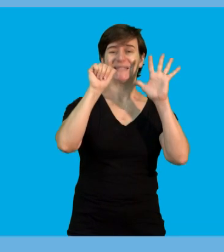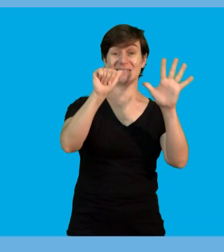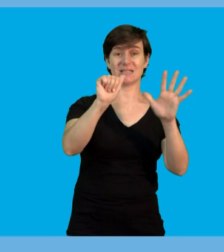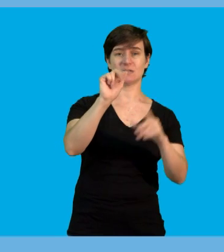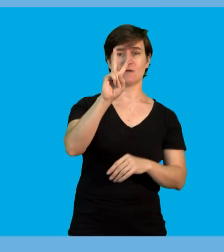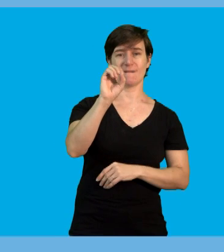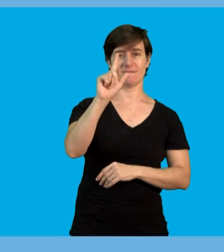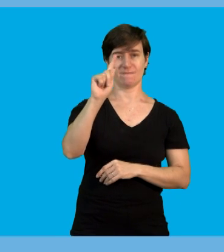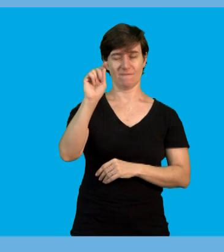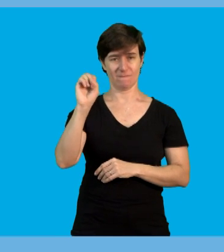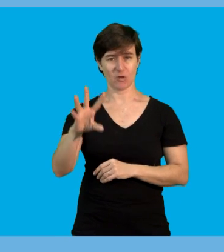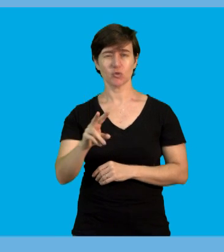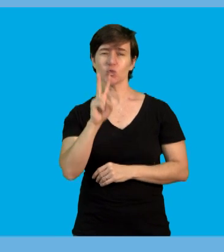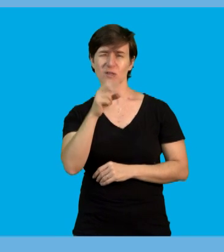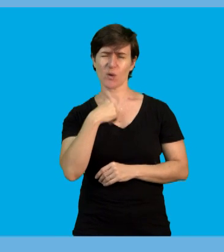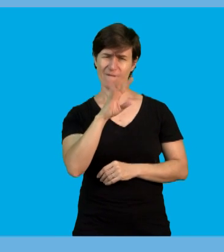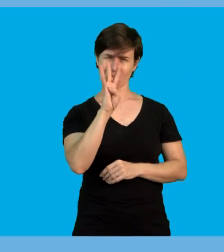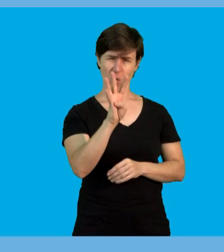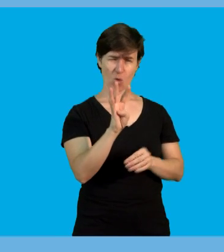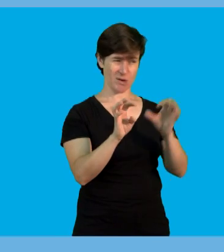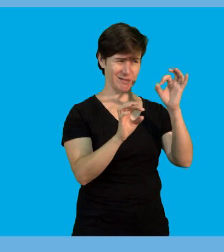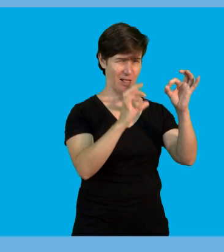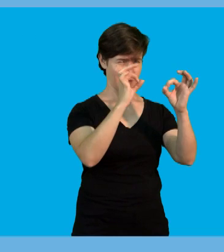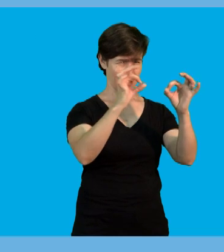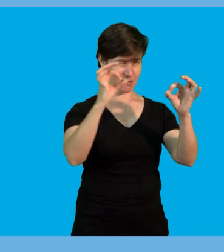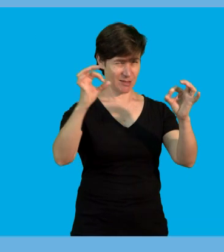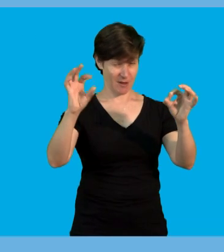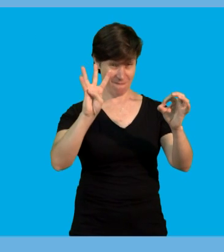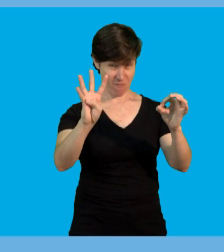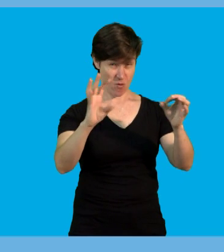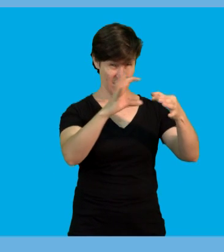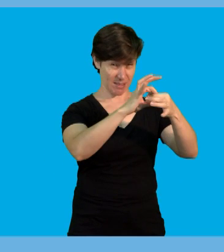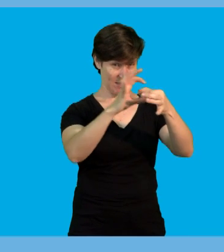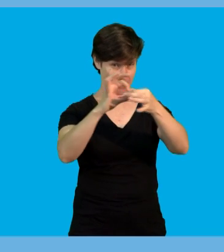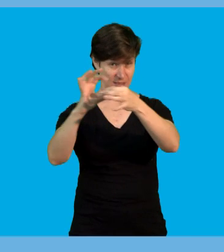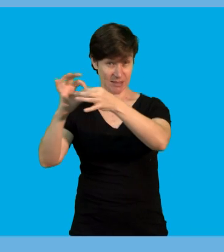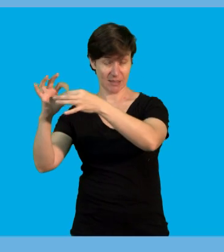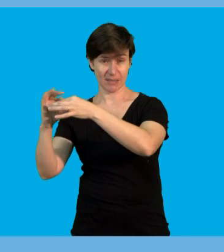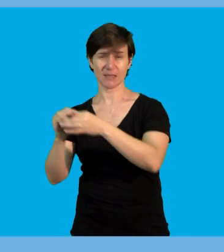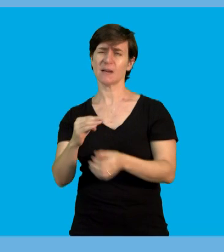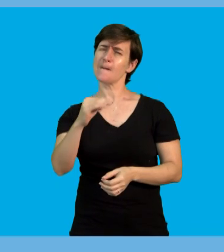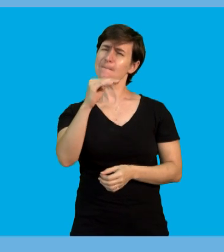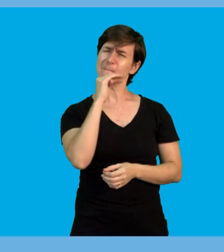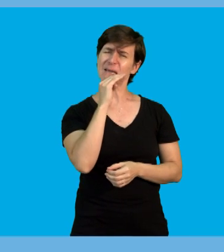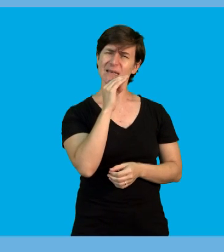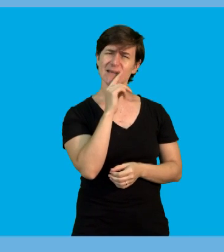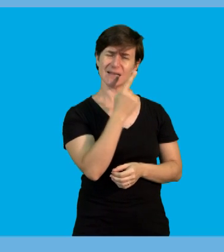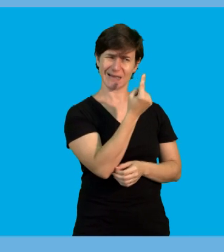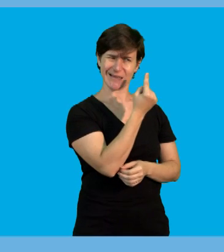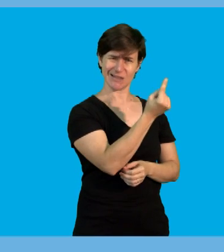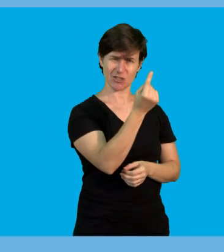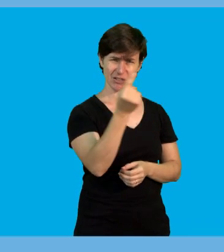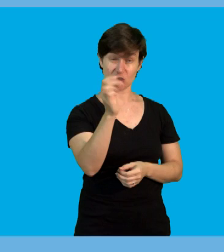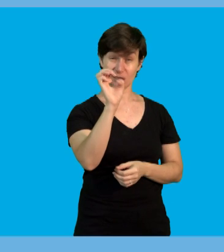6 volts. And as we can see, we have 4 cells that are connected to form this one battery. So that means each of